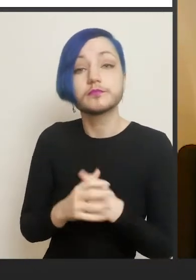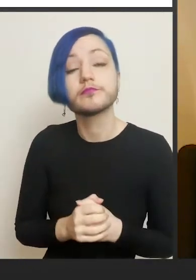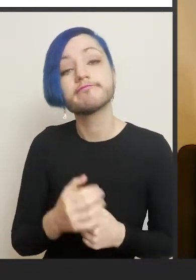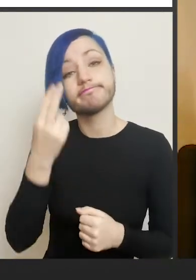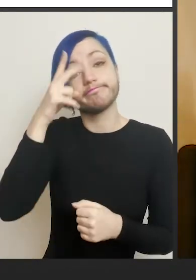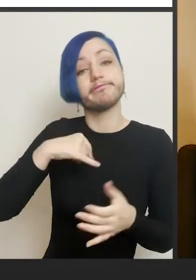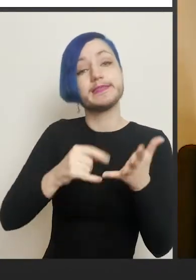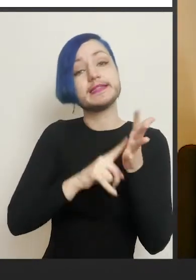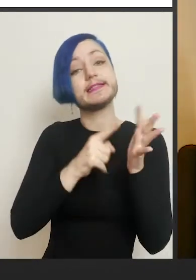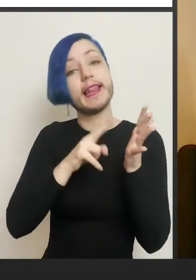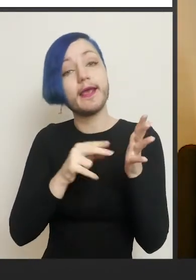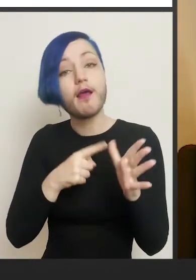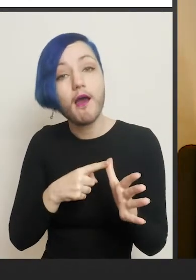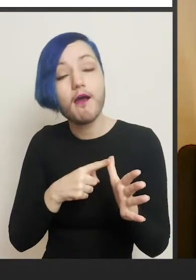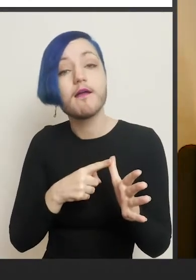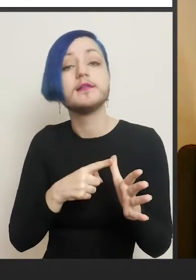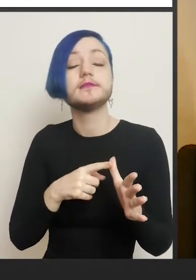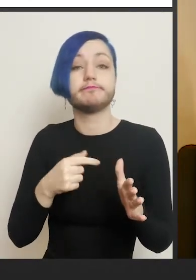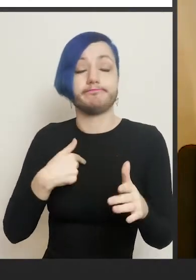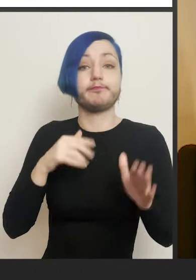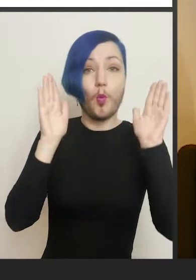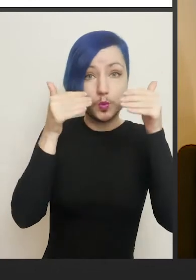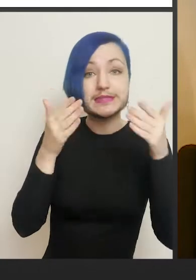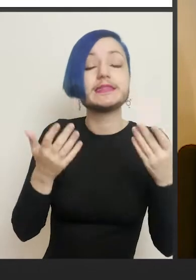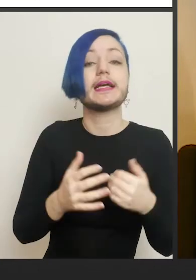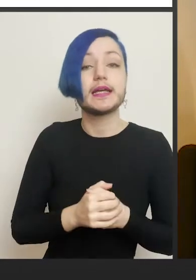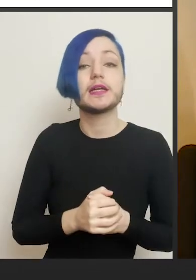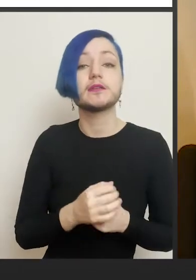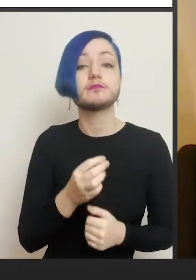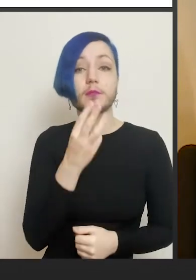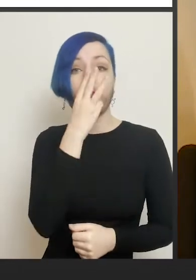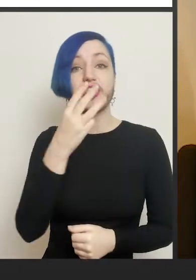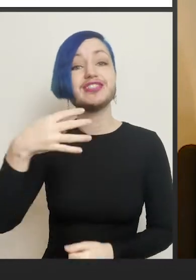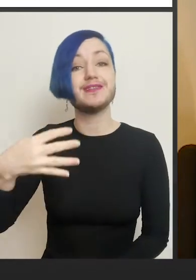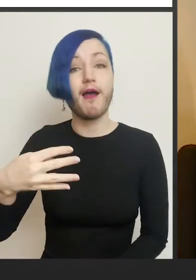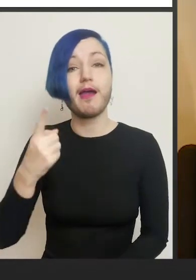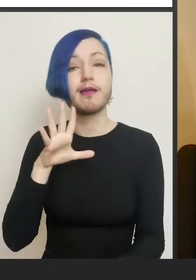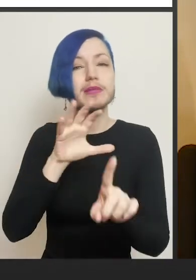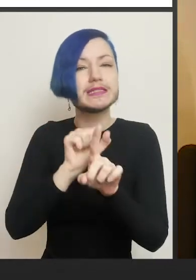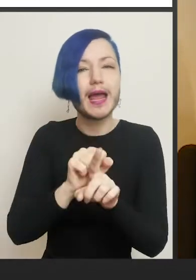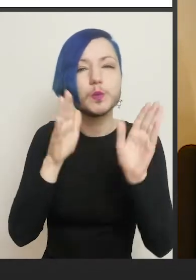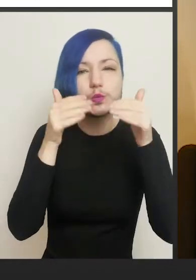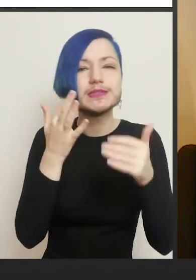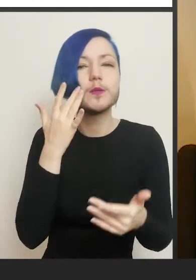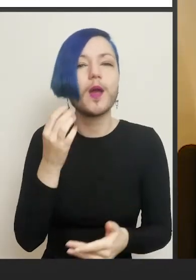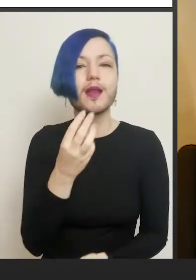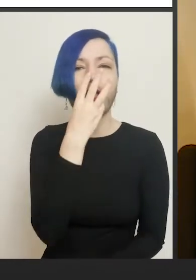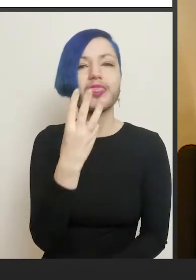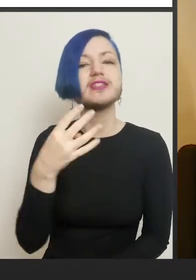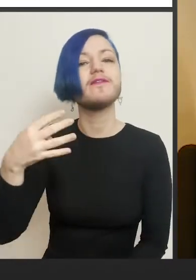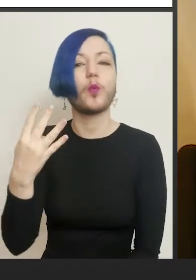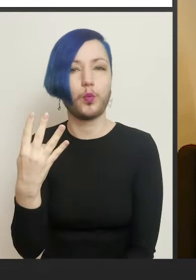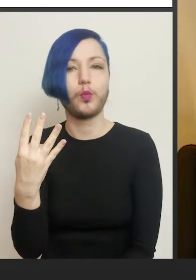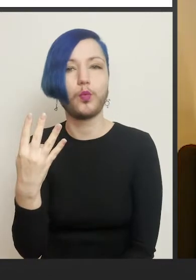okay. So I'm Selena. I'm autistic. I'm 39, but I was diagnosed when I was